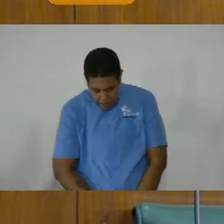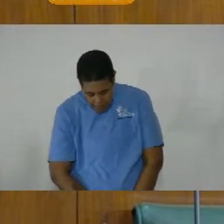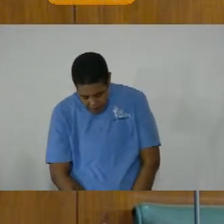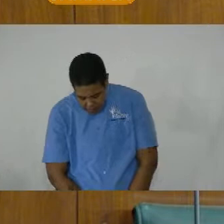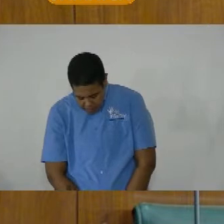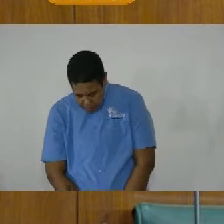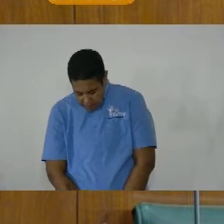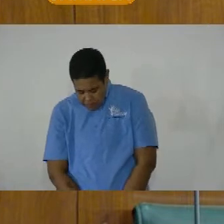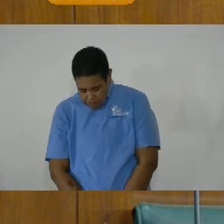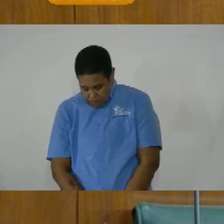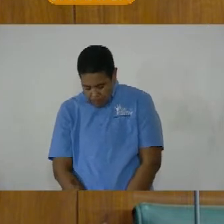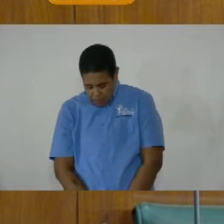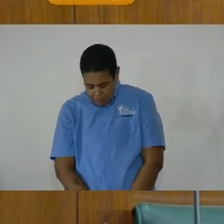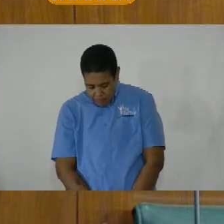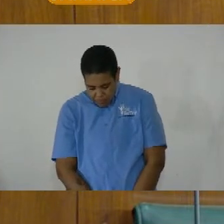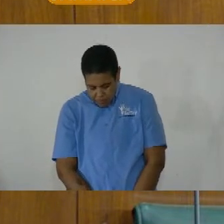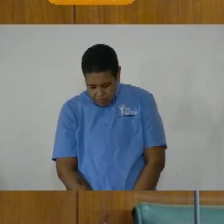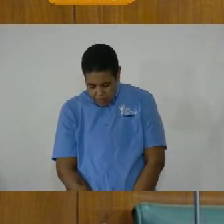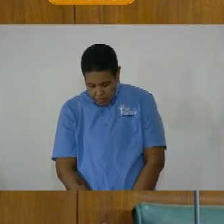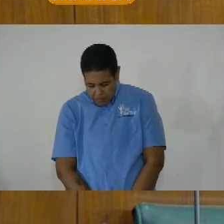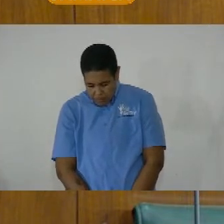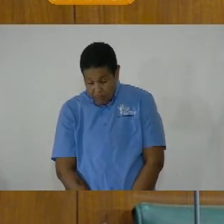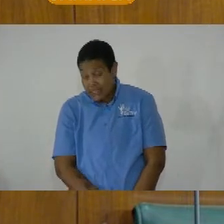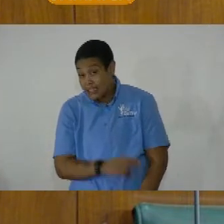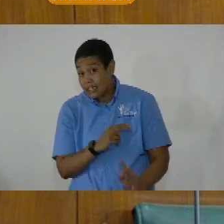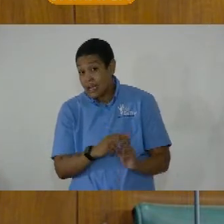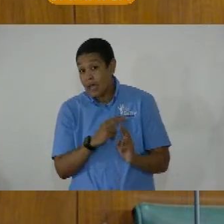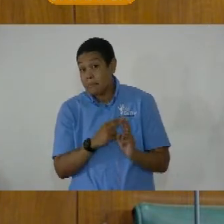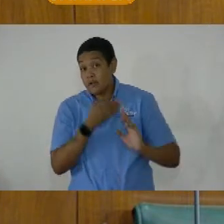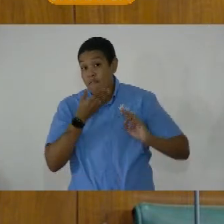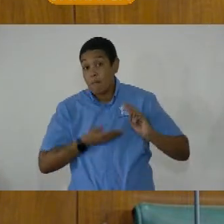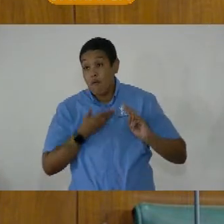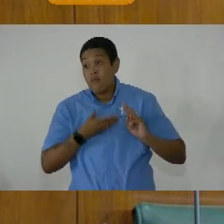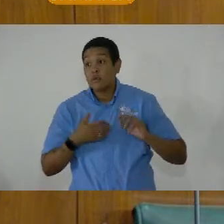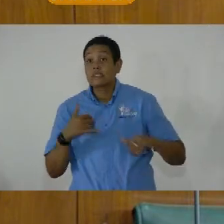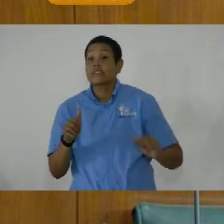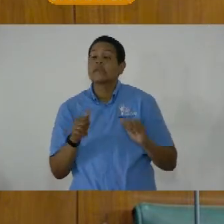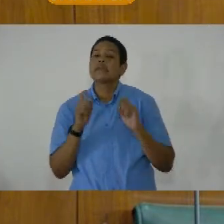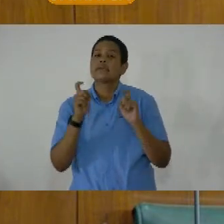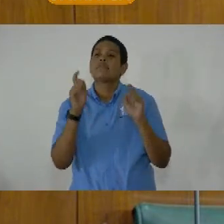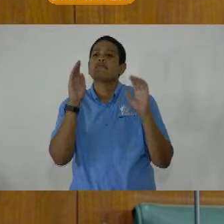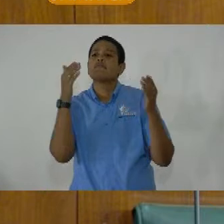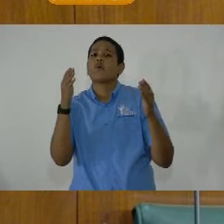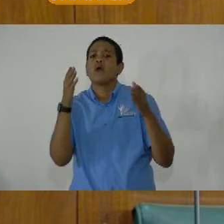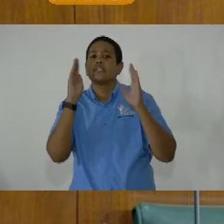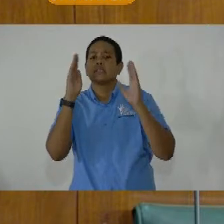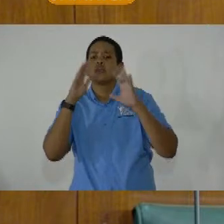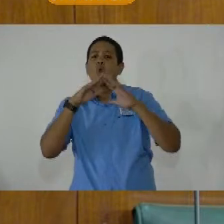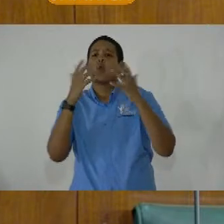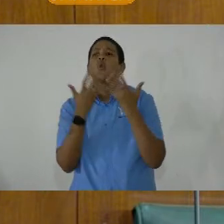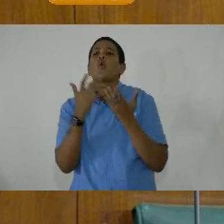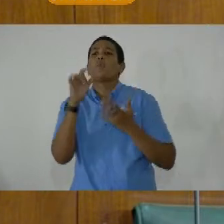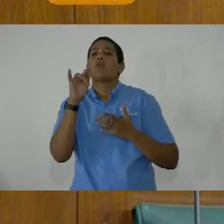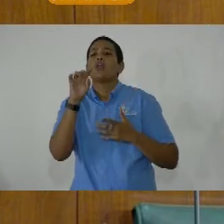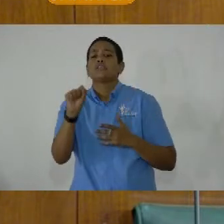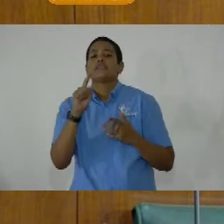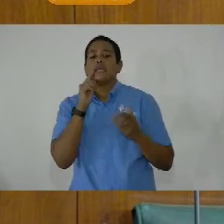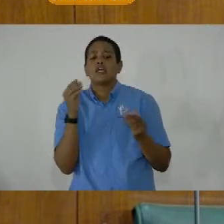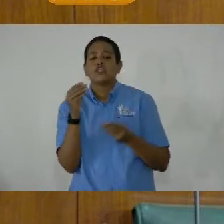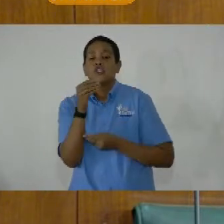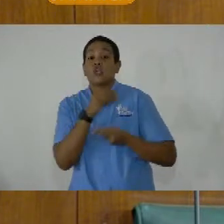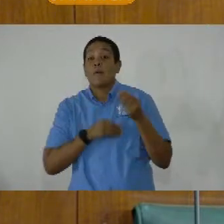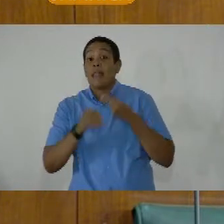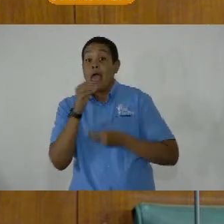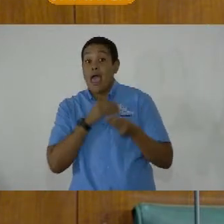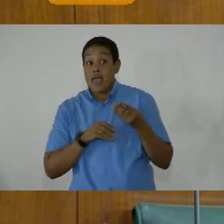portfolio that continues to give focused attention on global logistics and the supply chain